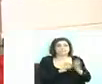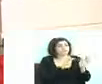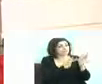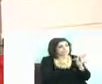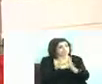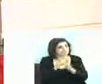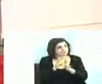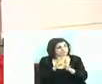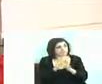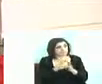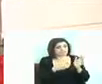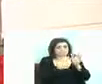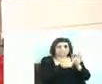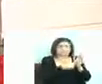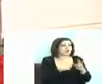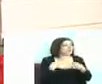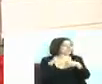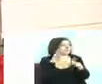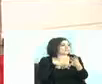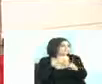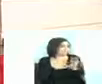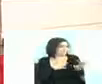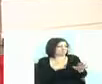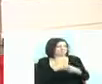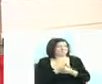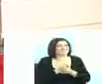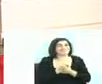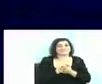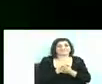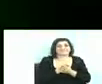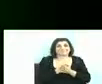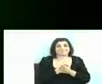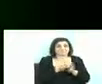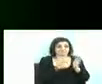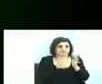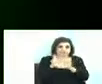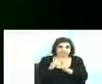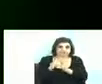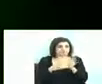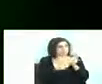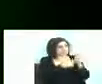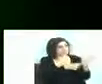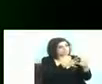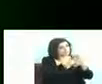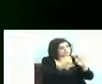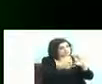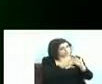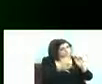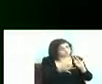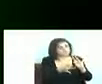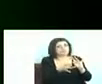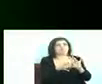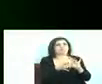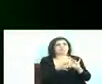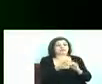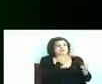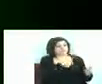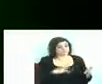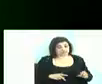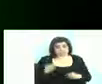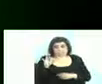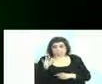Jesus presented another parable to the crowds. "The kingdom of heaven is like a mustard seed,